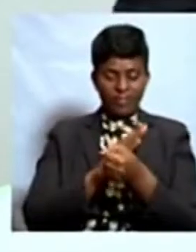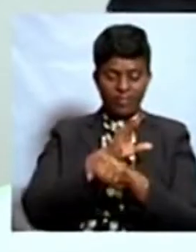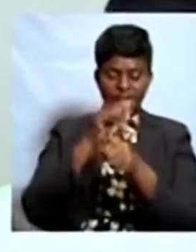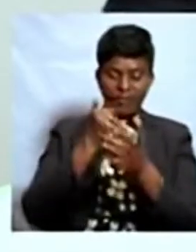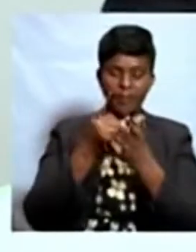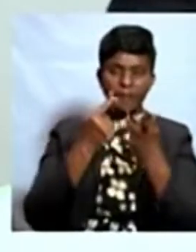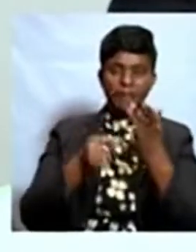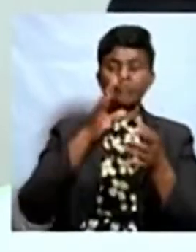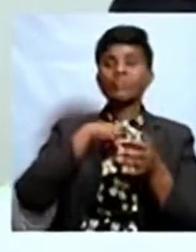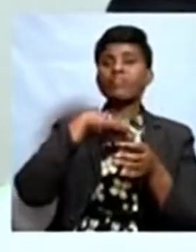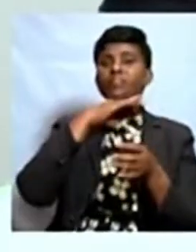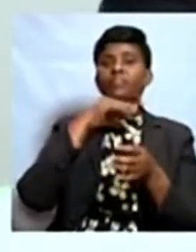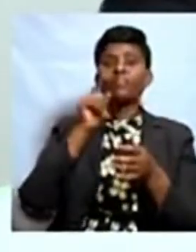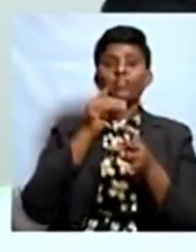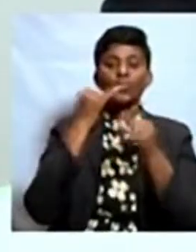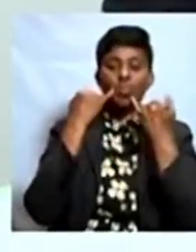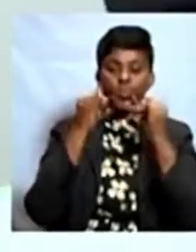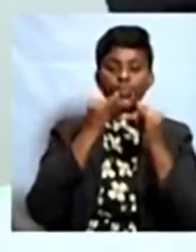sufficient information is received